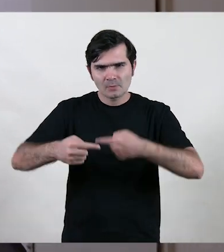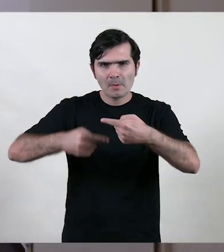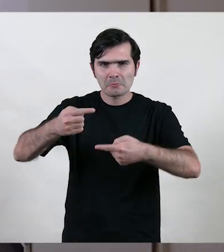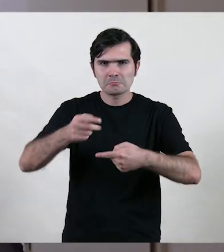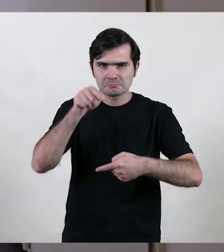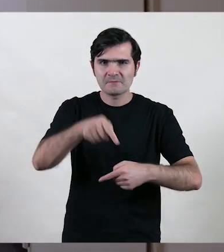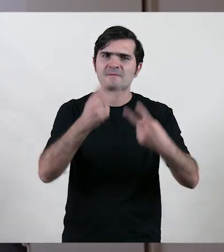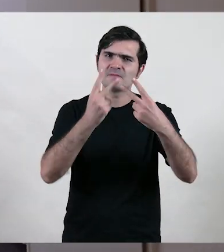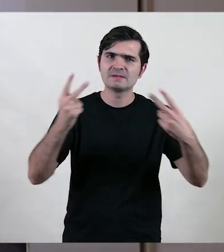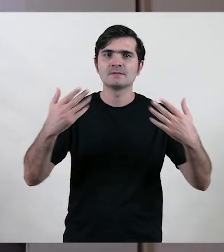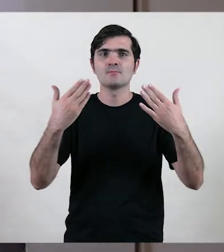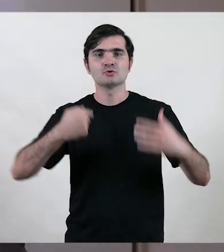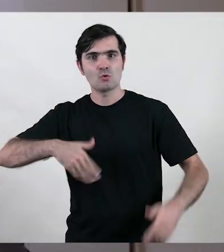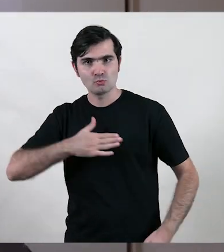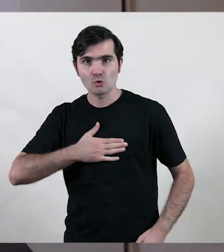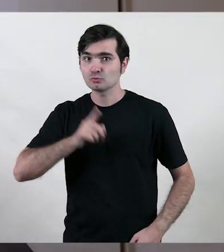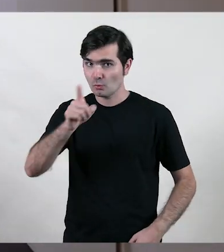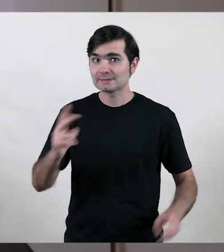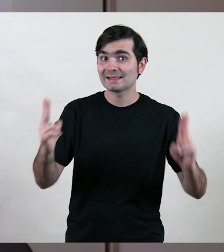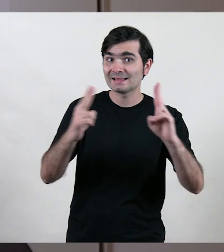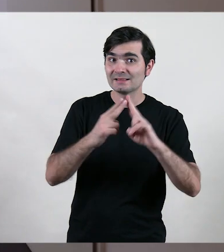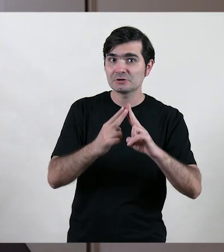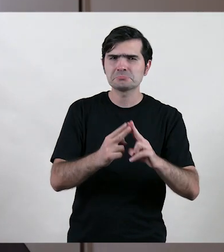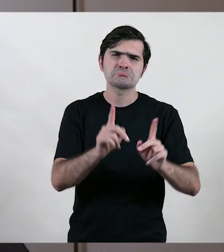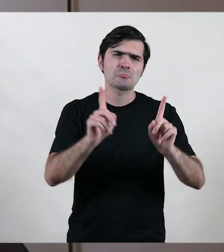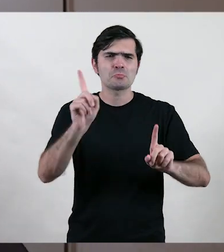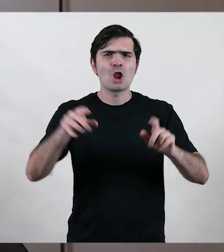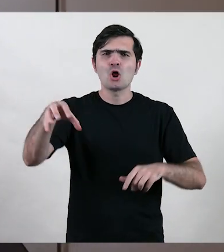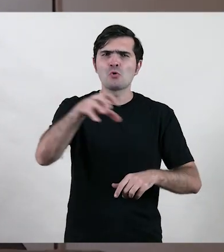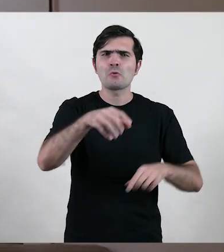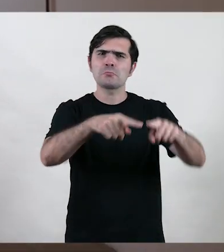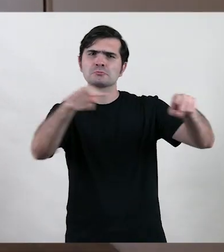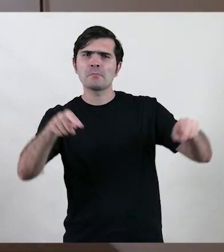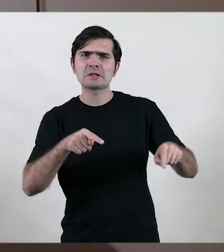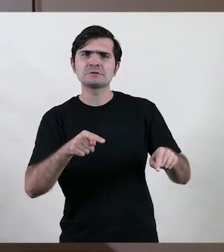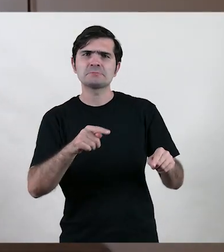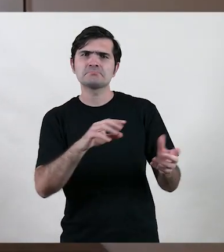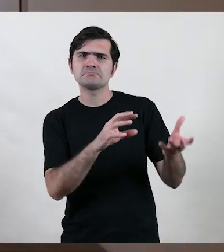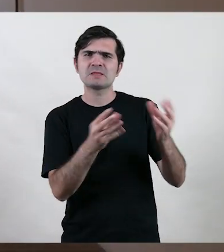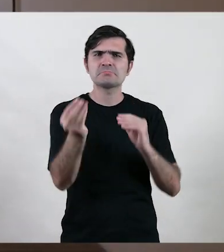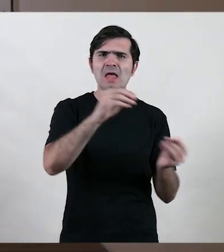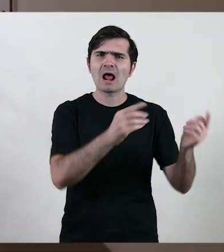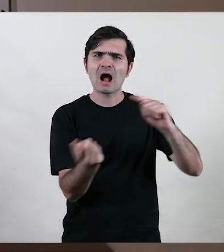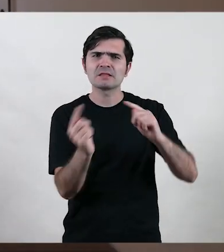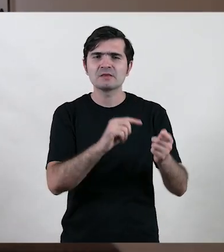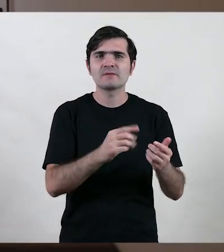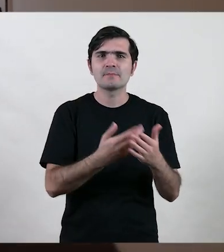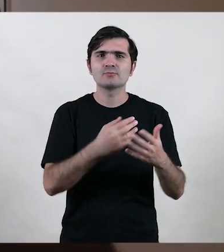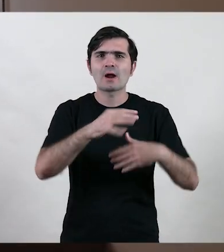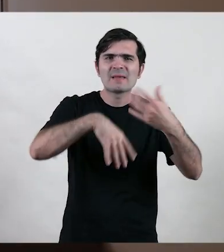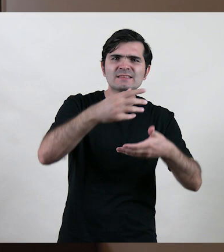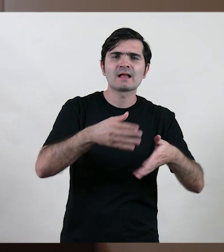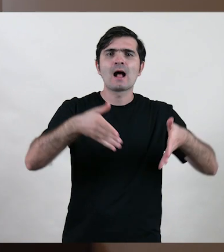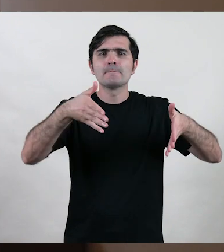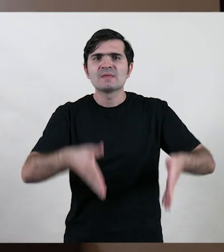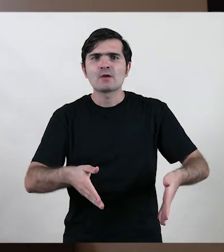Throughout your visit to our museum, you will encounter a few interactive spaces here and there, designed to weave the